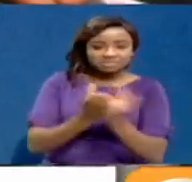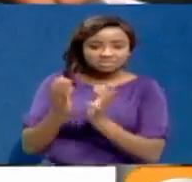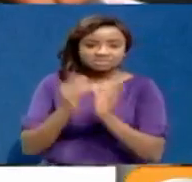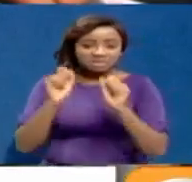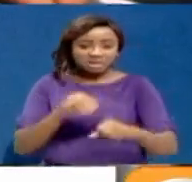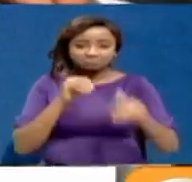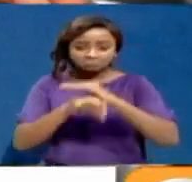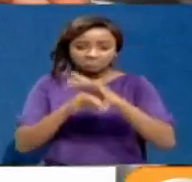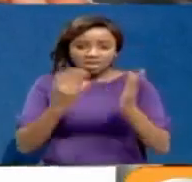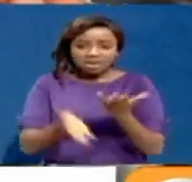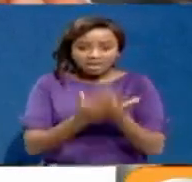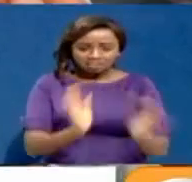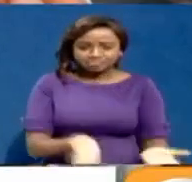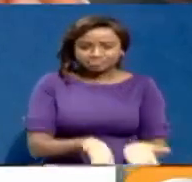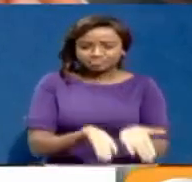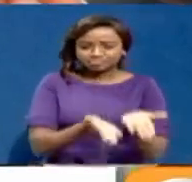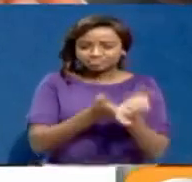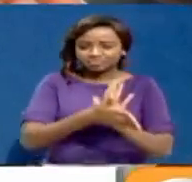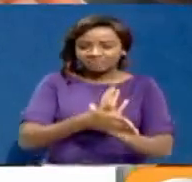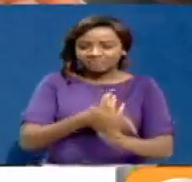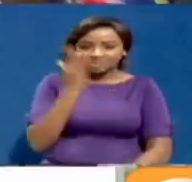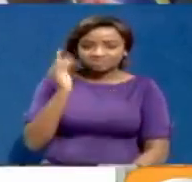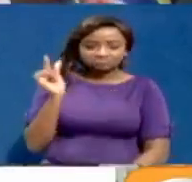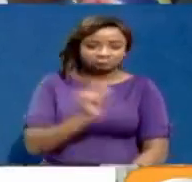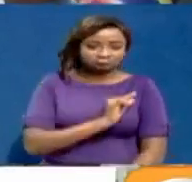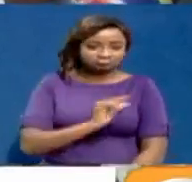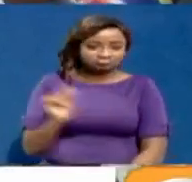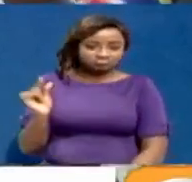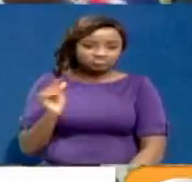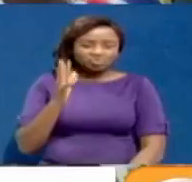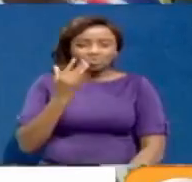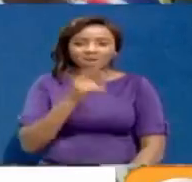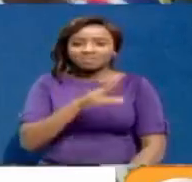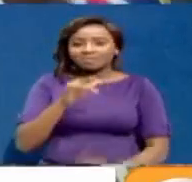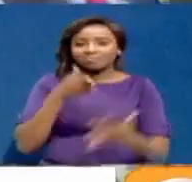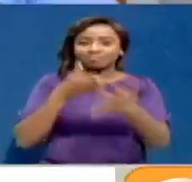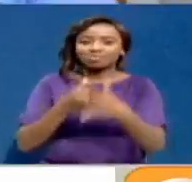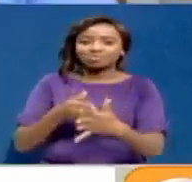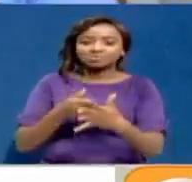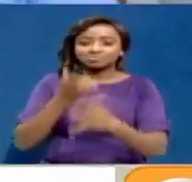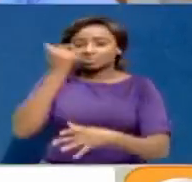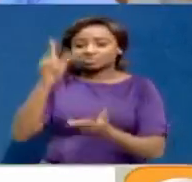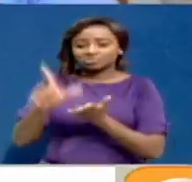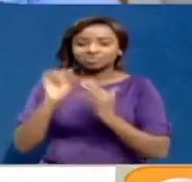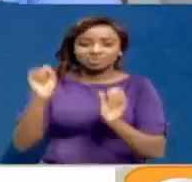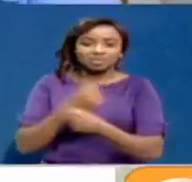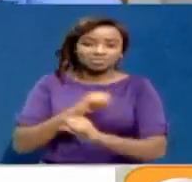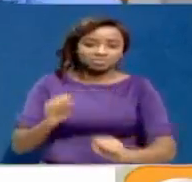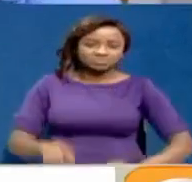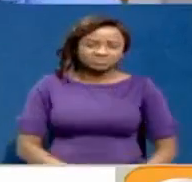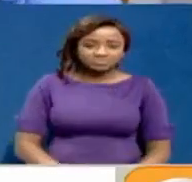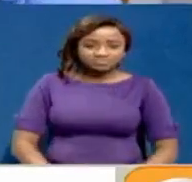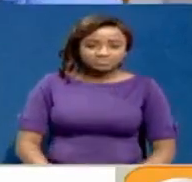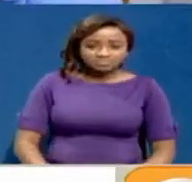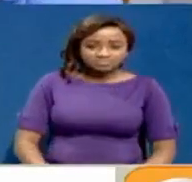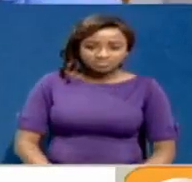to accelerate the pace of revival of the business, mostly locked out of access to credit by formal lenders.